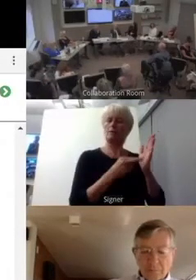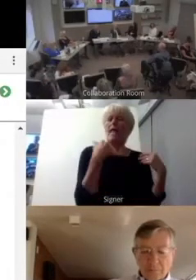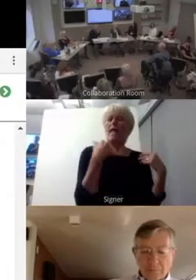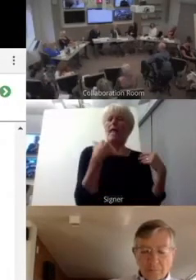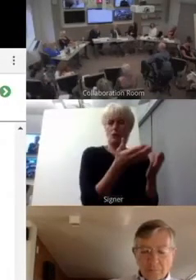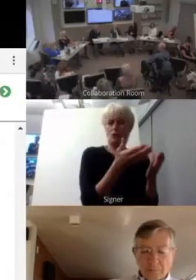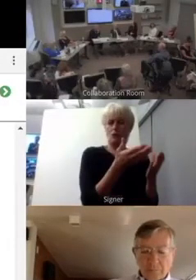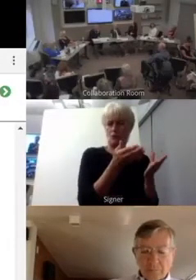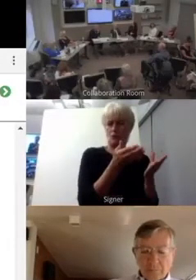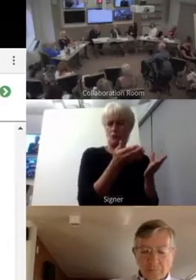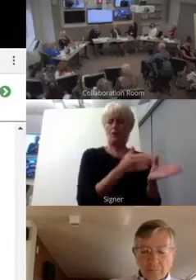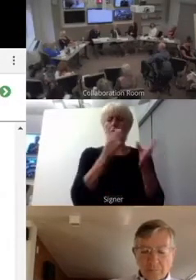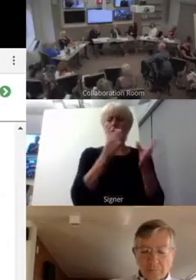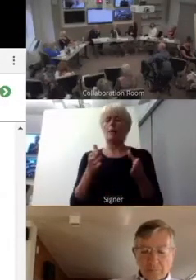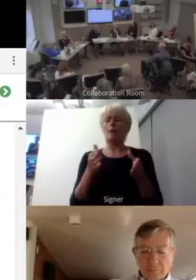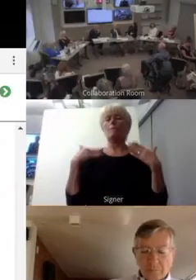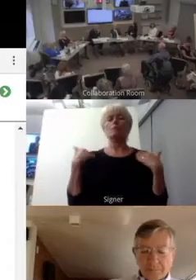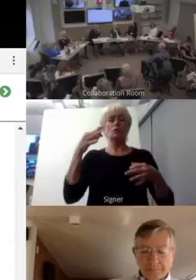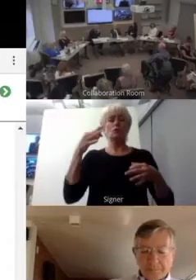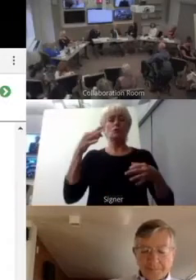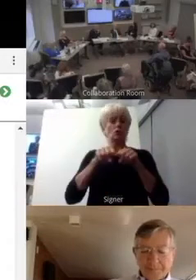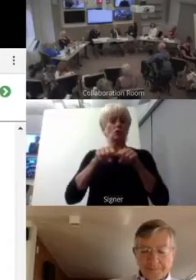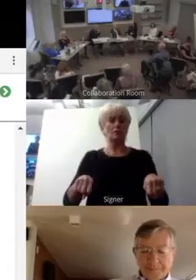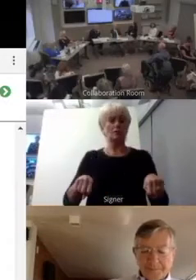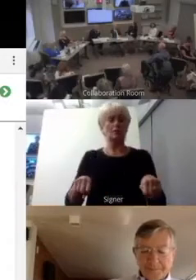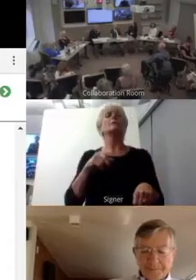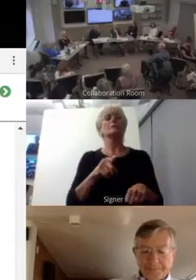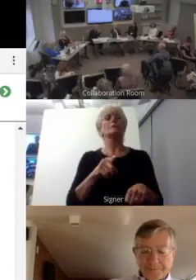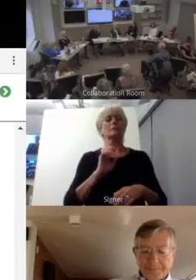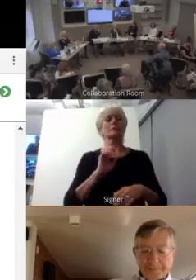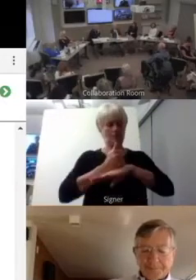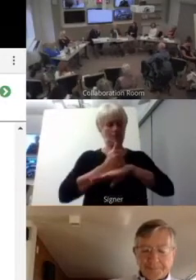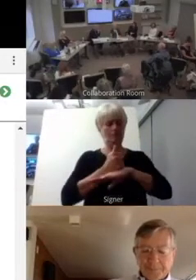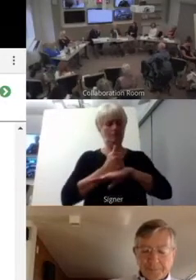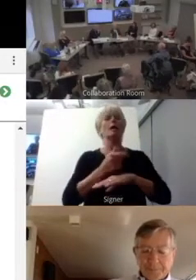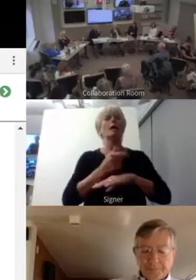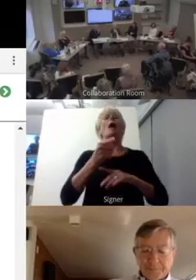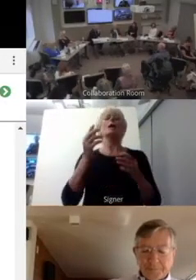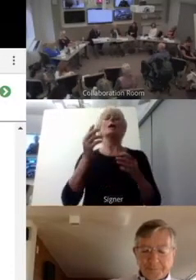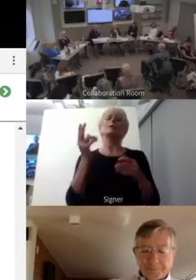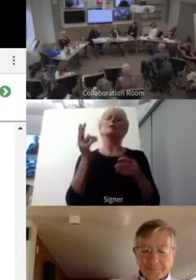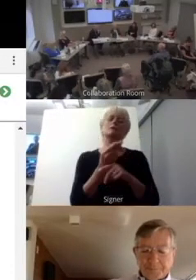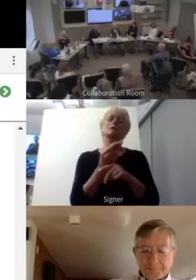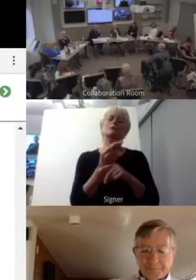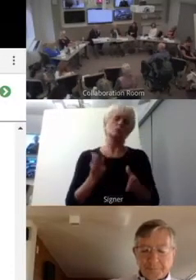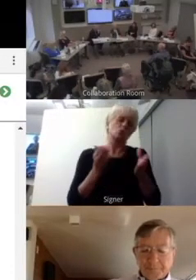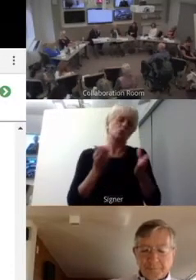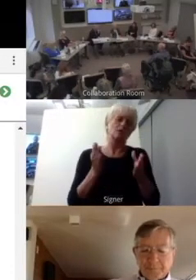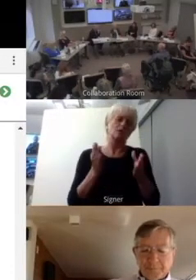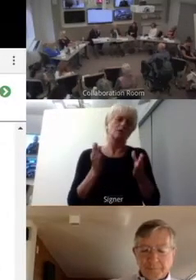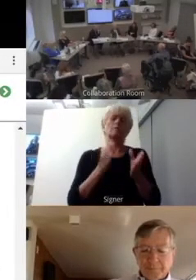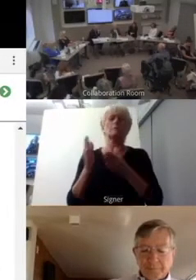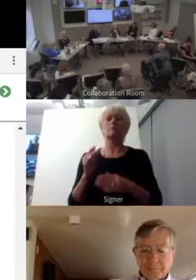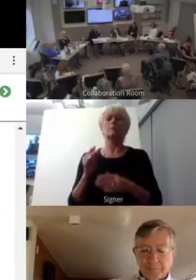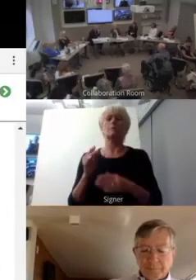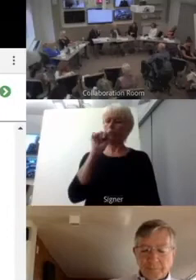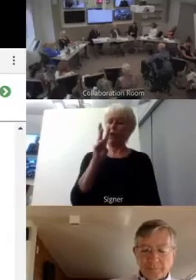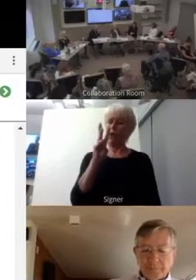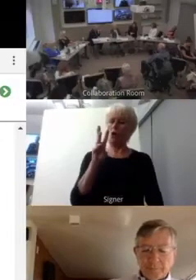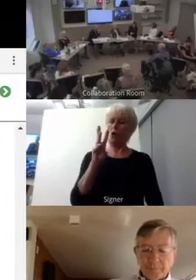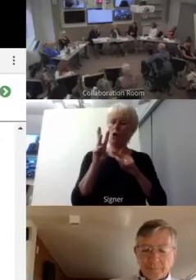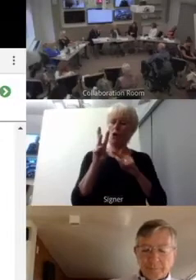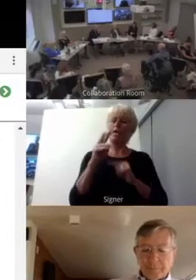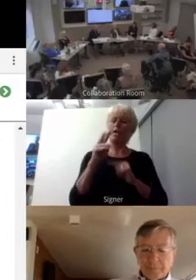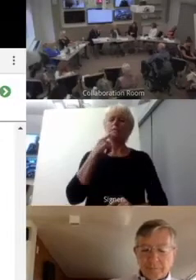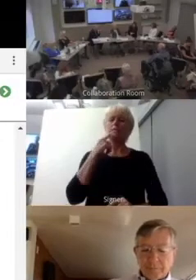authorized to enact regulations on customer services. The law tells them exactly what the scope of the regulation is, what issues